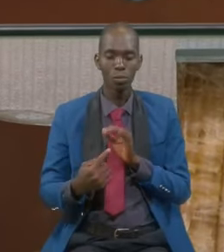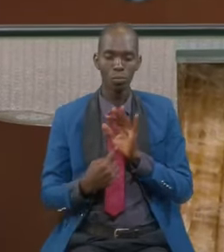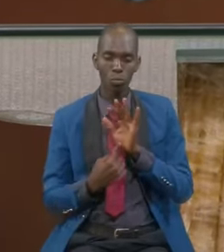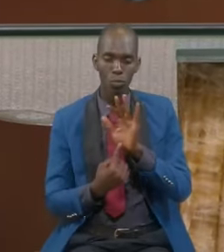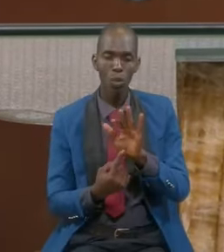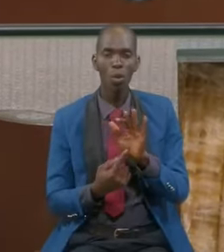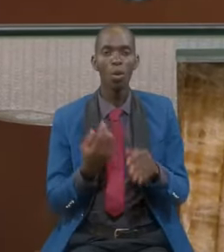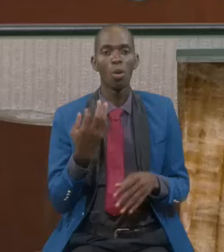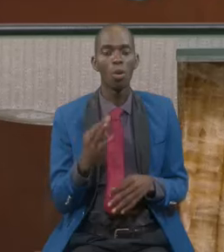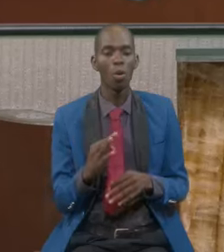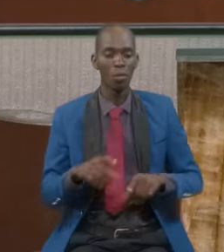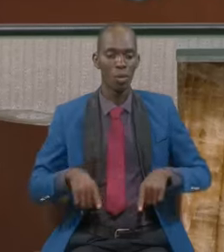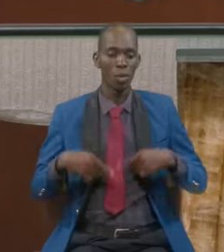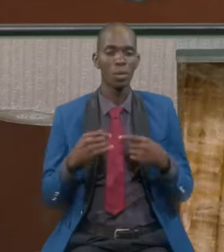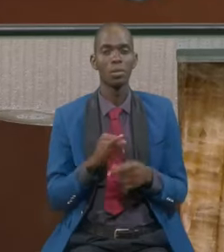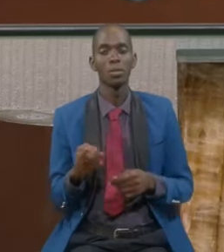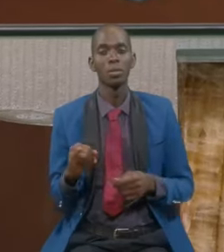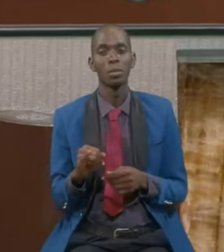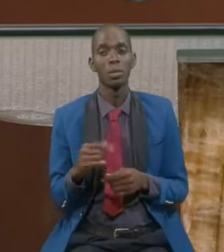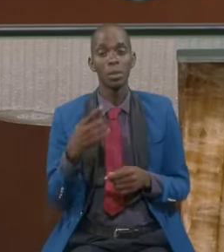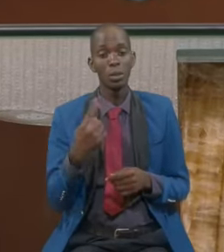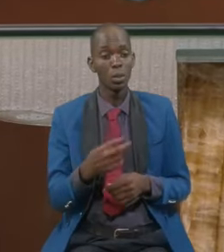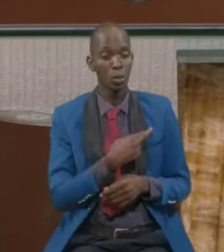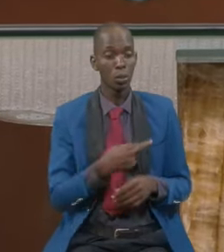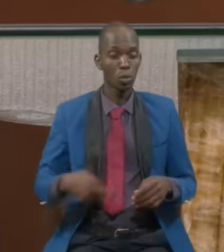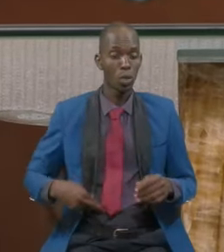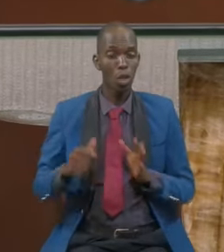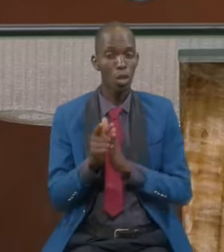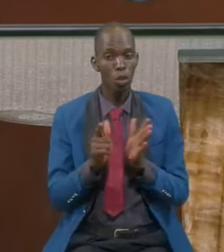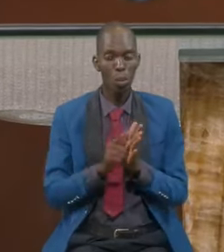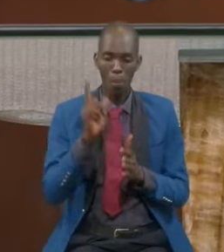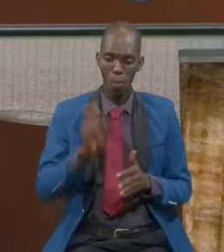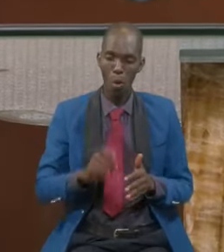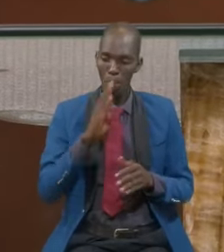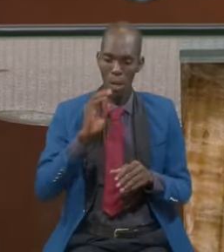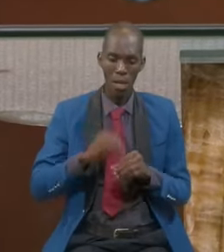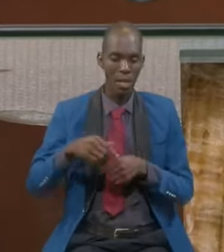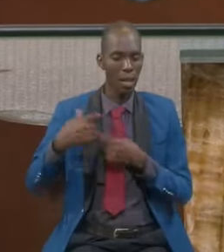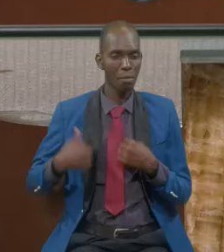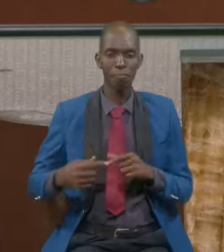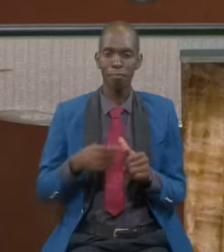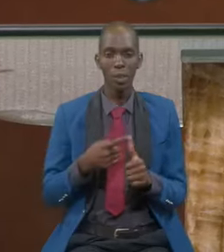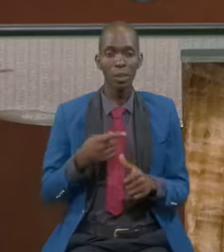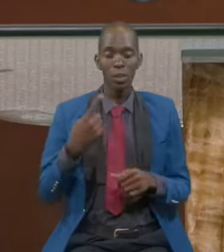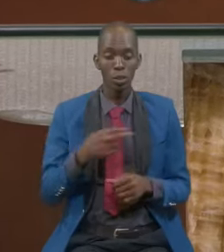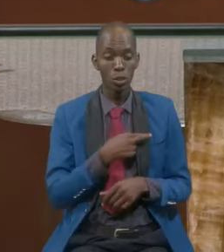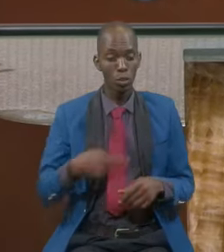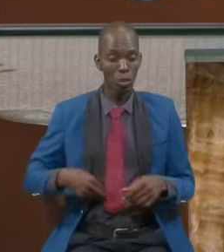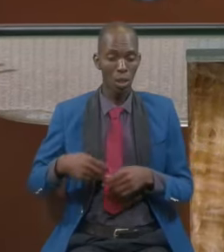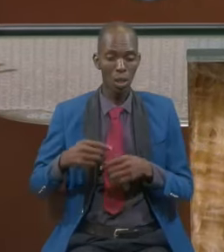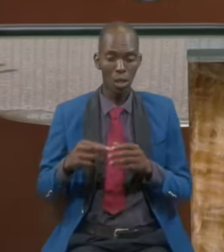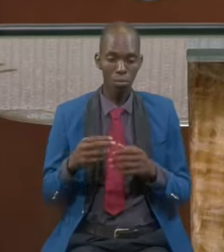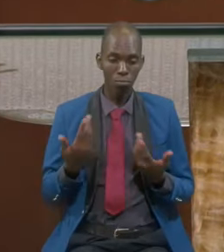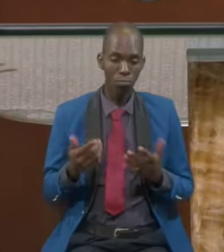expression of living. The royal law has to be in the heart. The royal law has to be in our